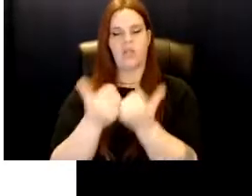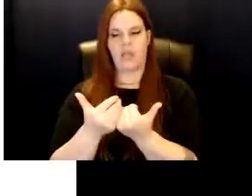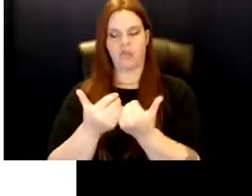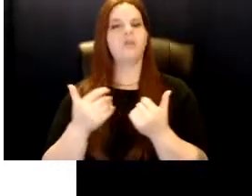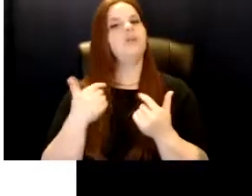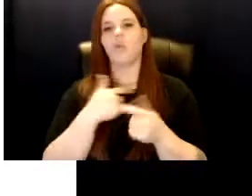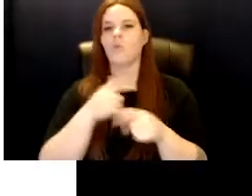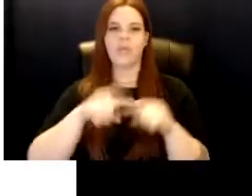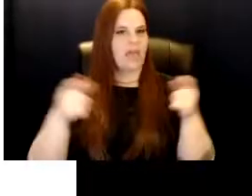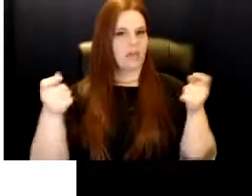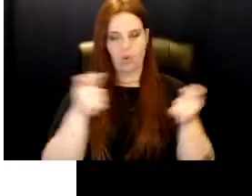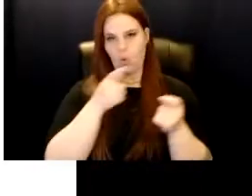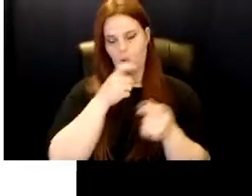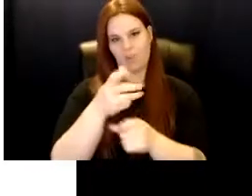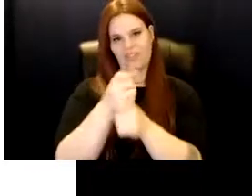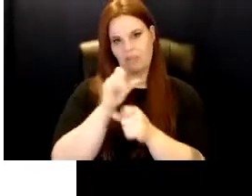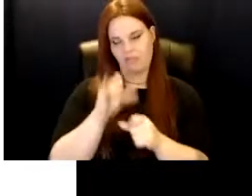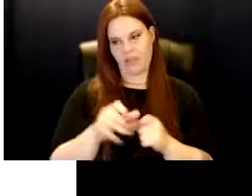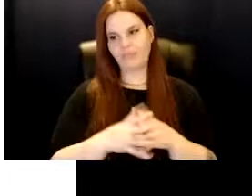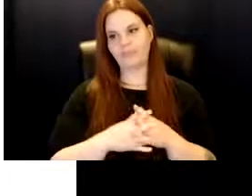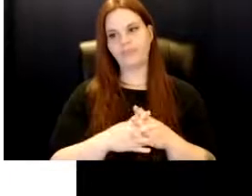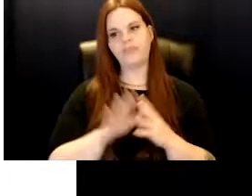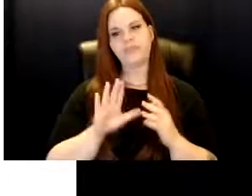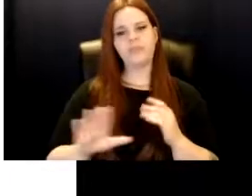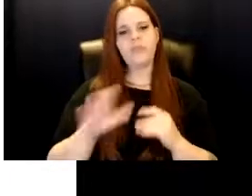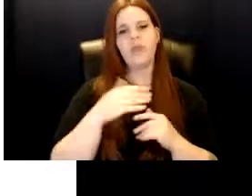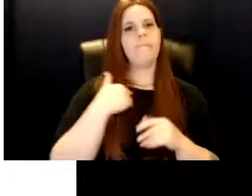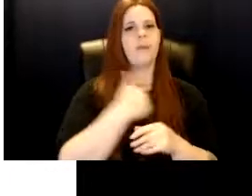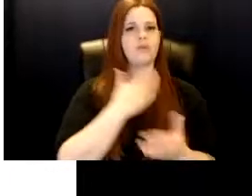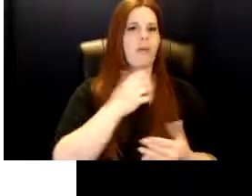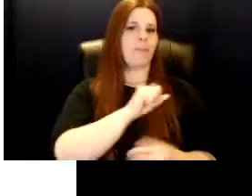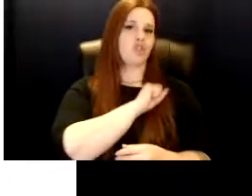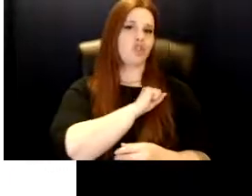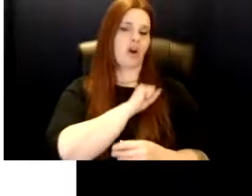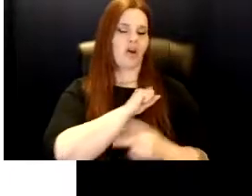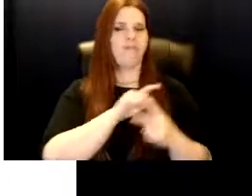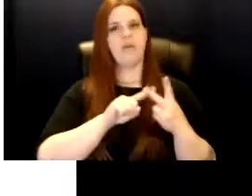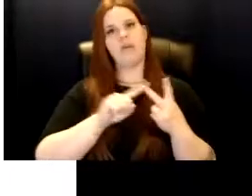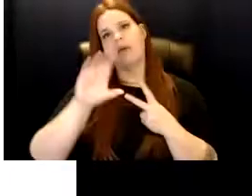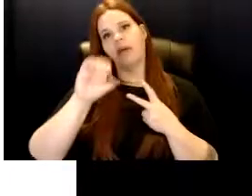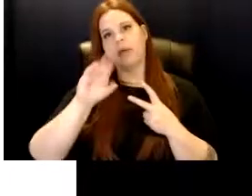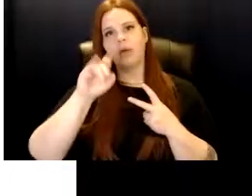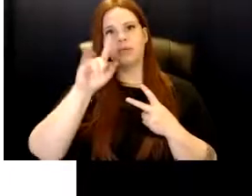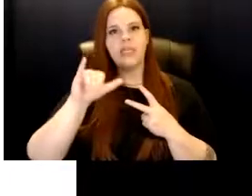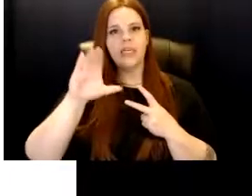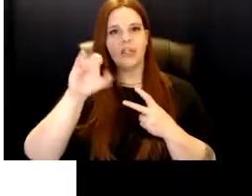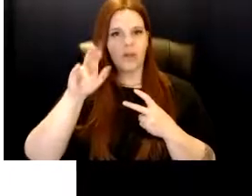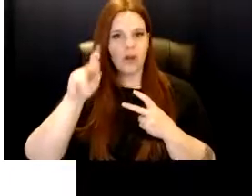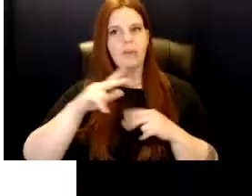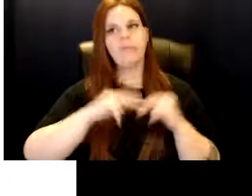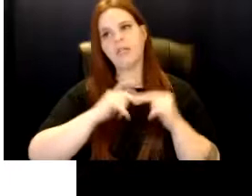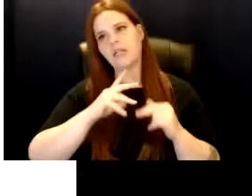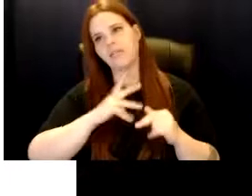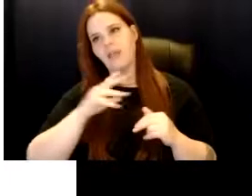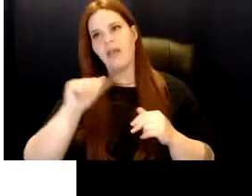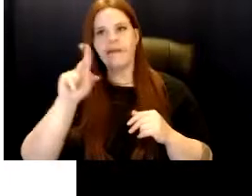control who received that. Their membership might have been the sheriff, it might have been the county clerk, it might have been a building official, an ADA